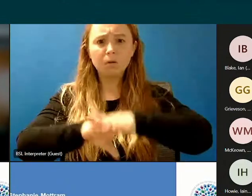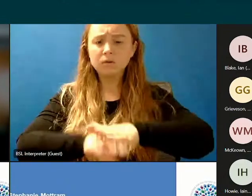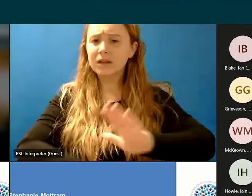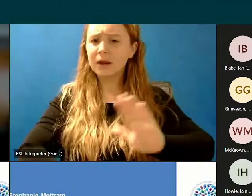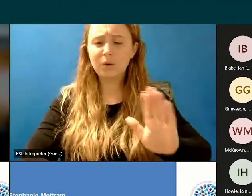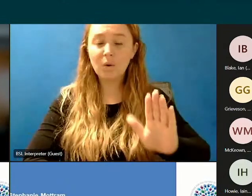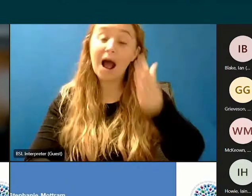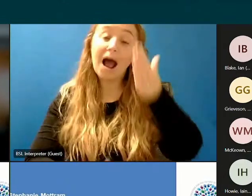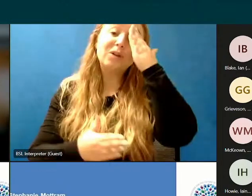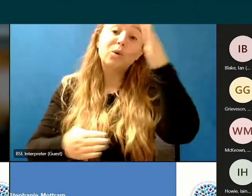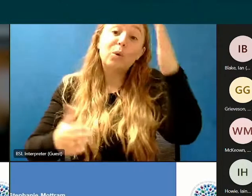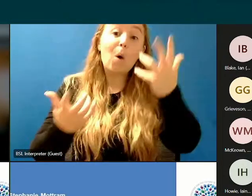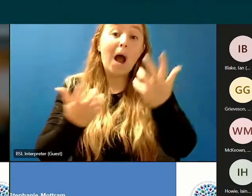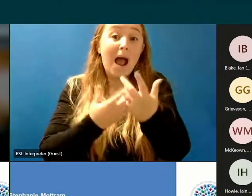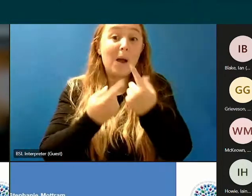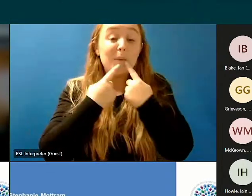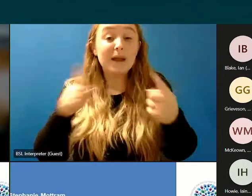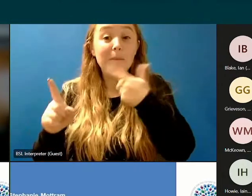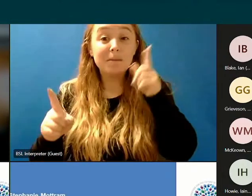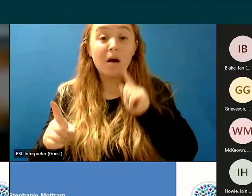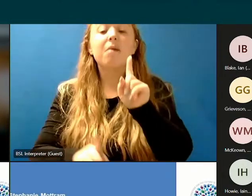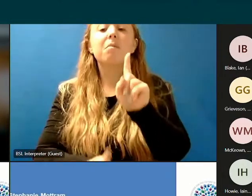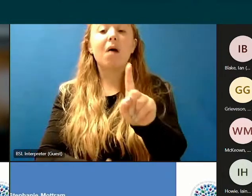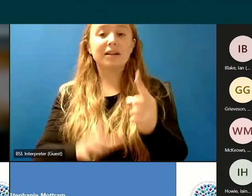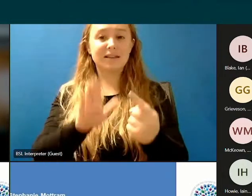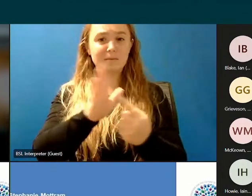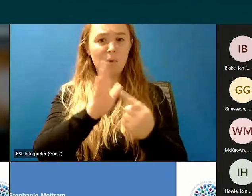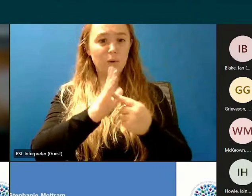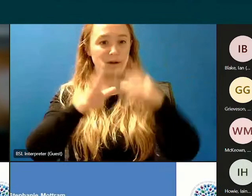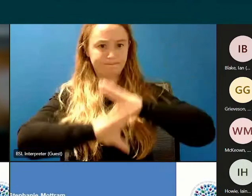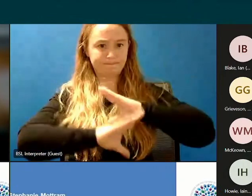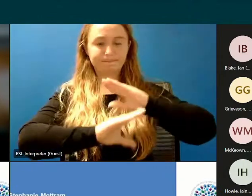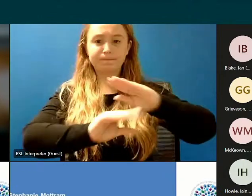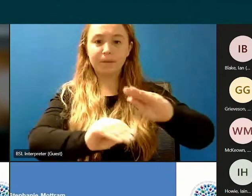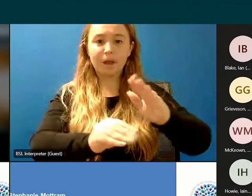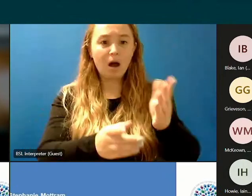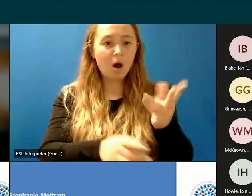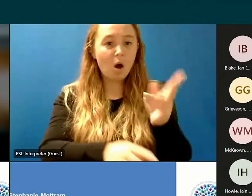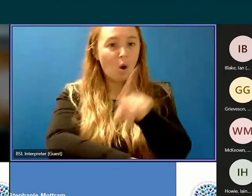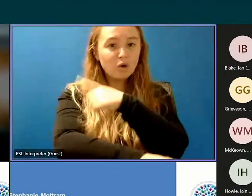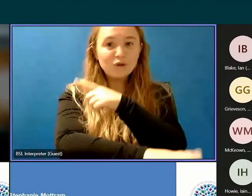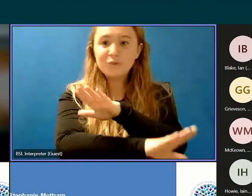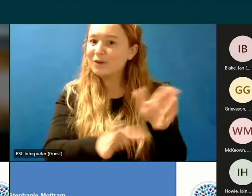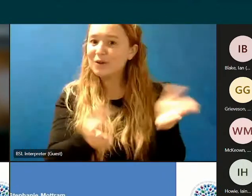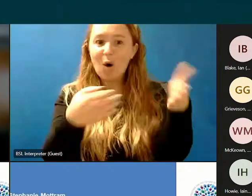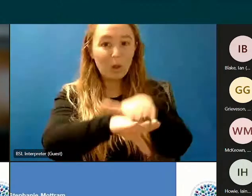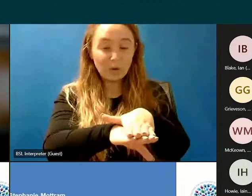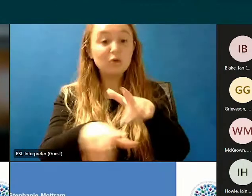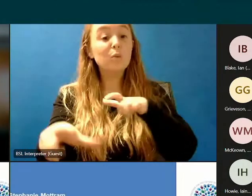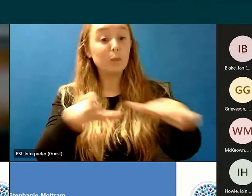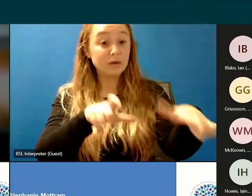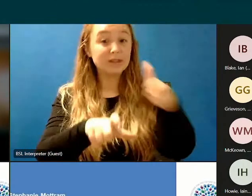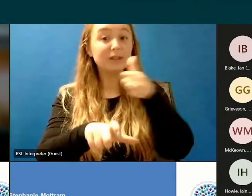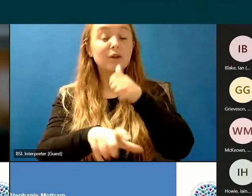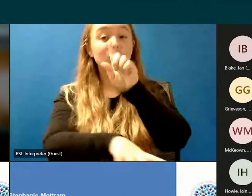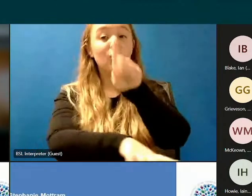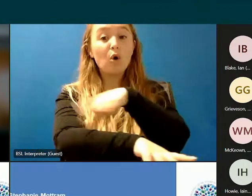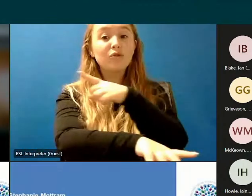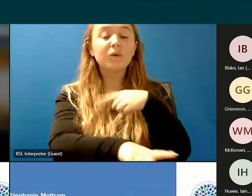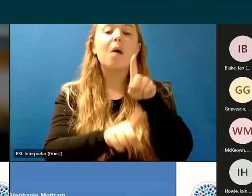an imperative for us to make sure that people understand the hospital's not closed, it's still being utilised, and we're actually using it for